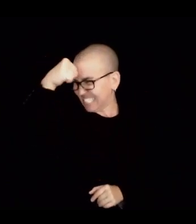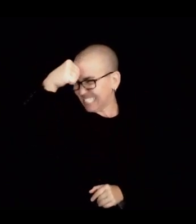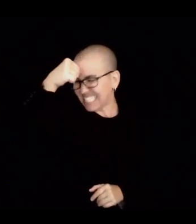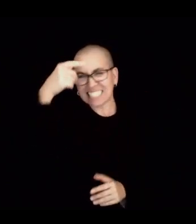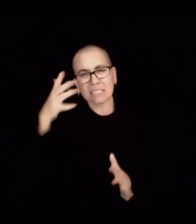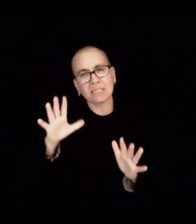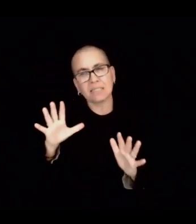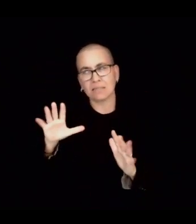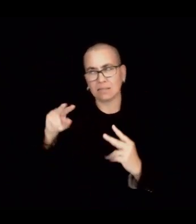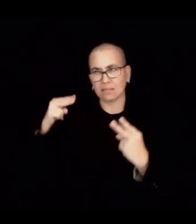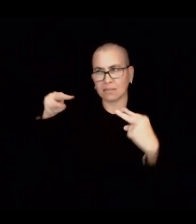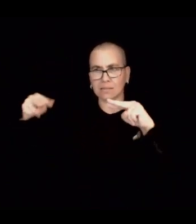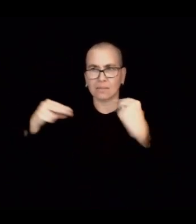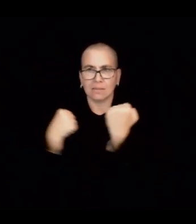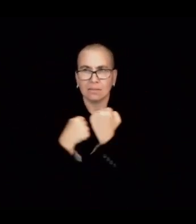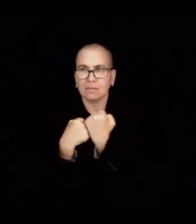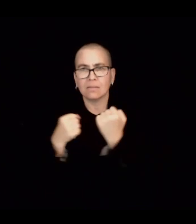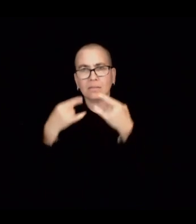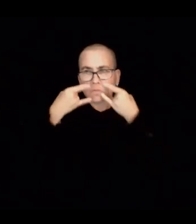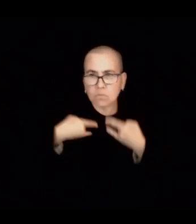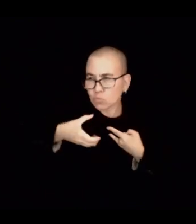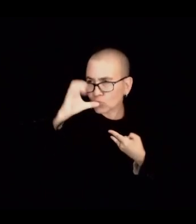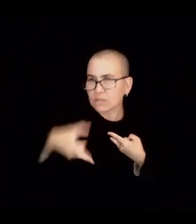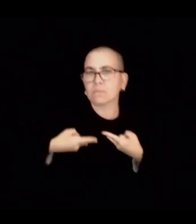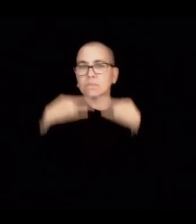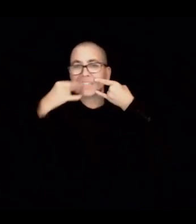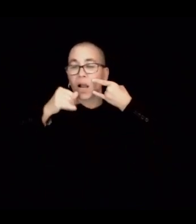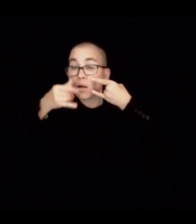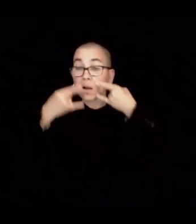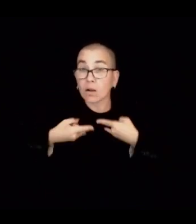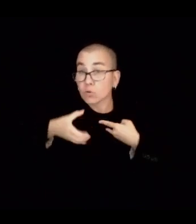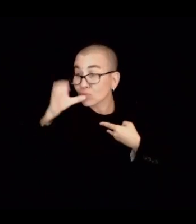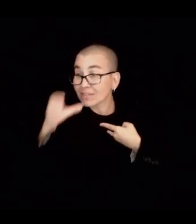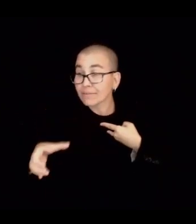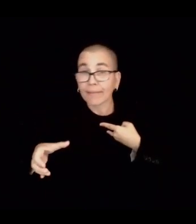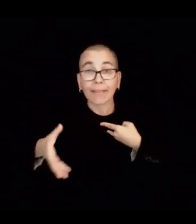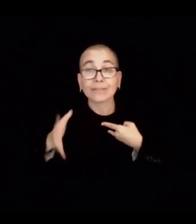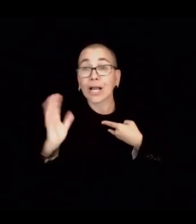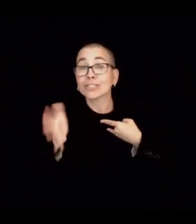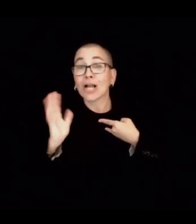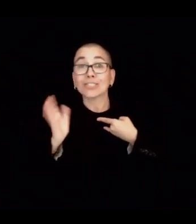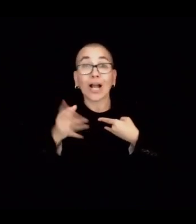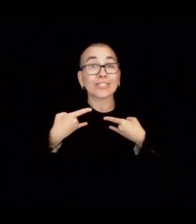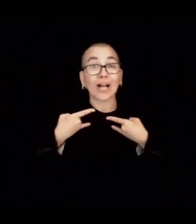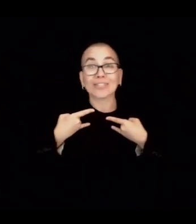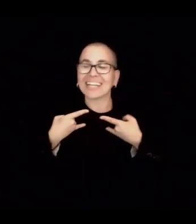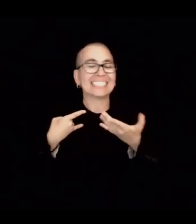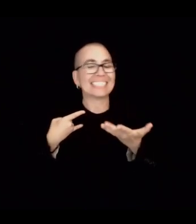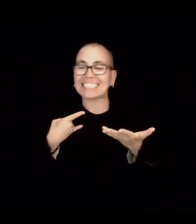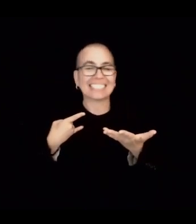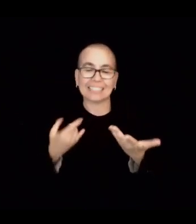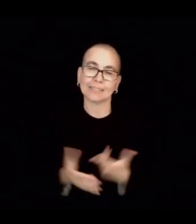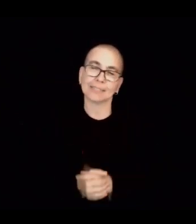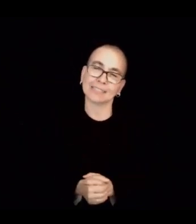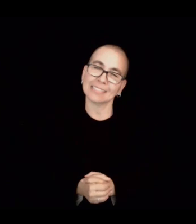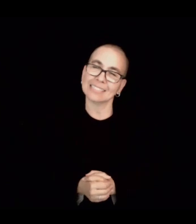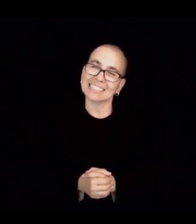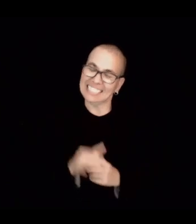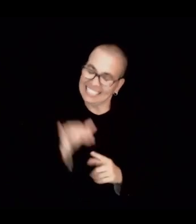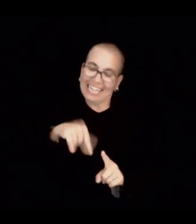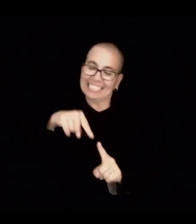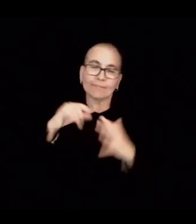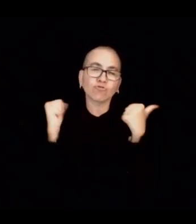crowded, that you're, attentive to the issues of social distancing. So that's really the challenge. I think once you get into a